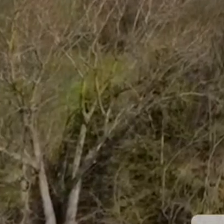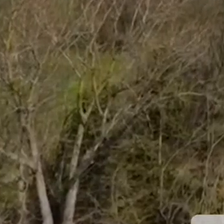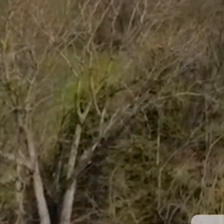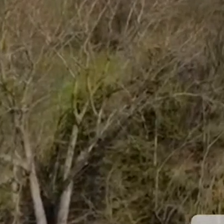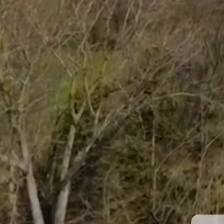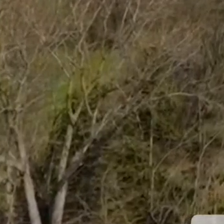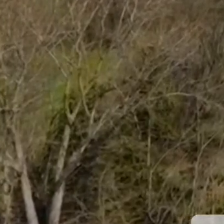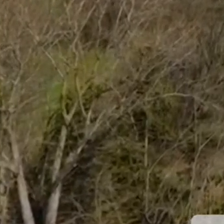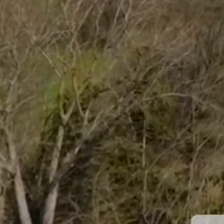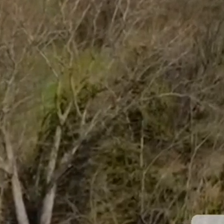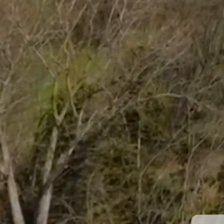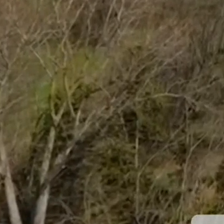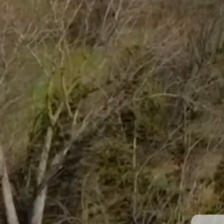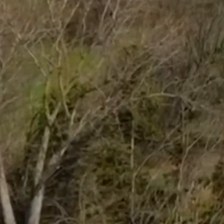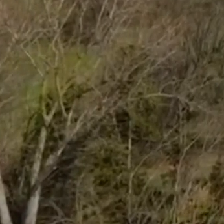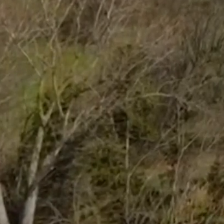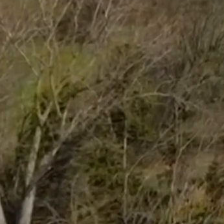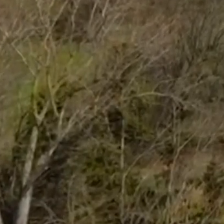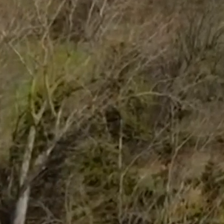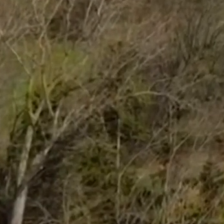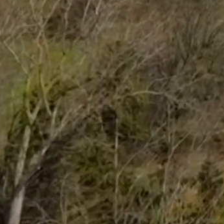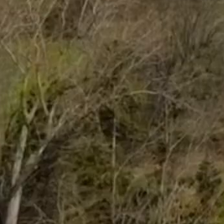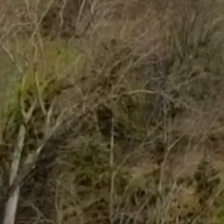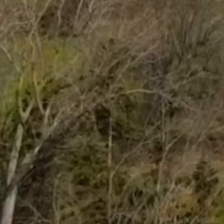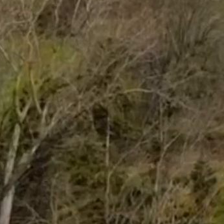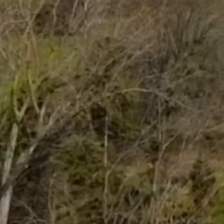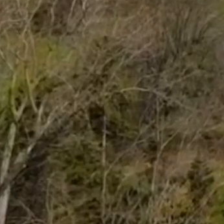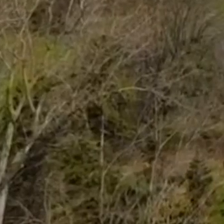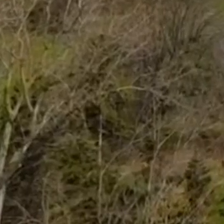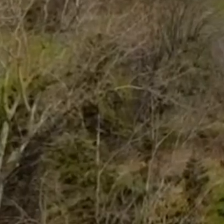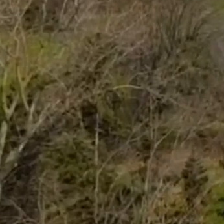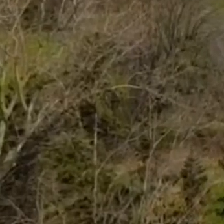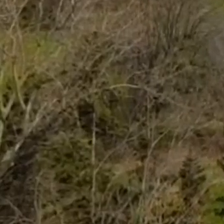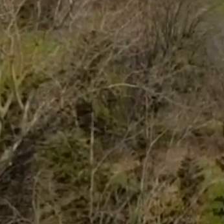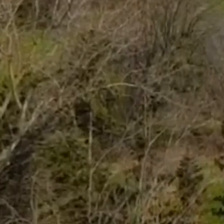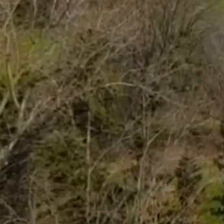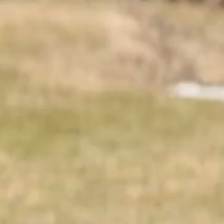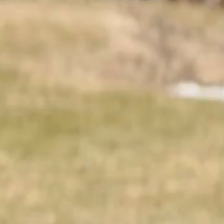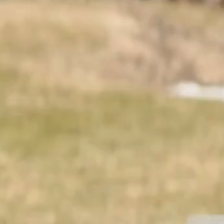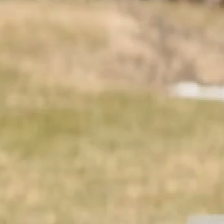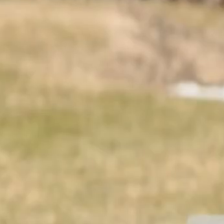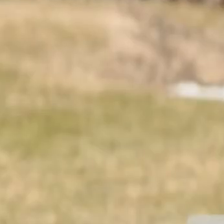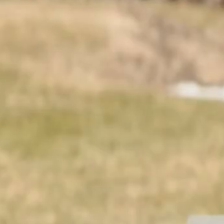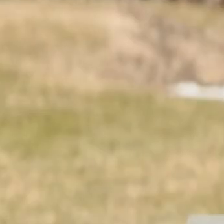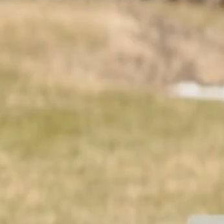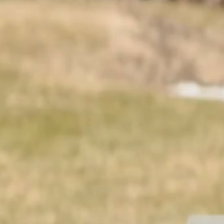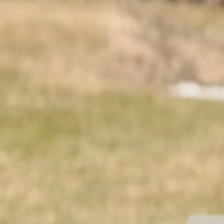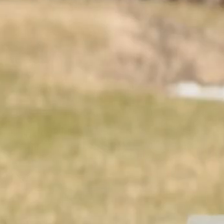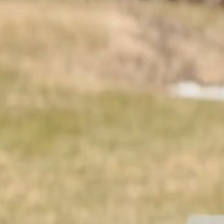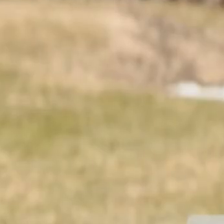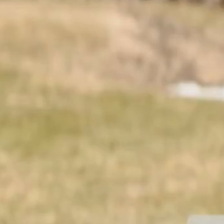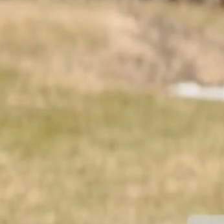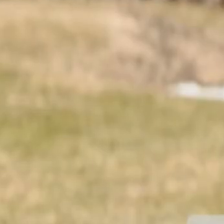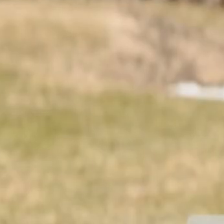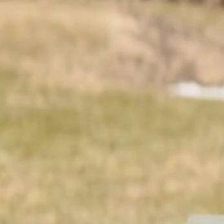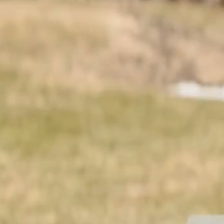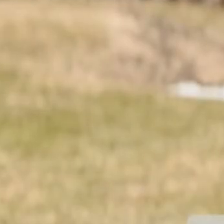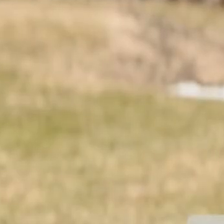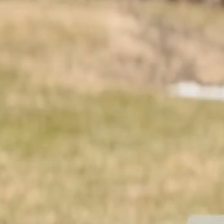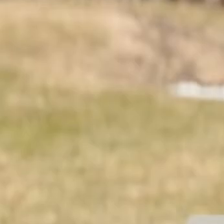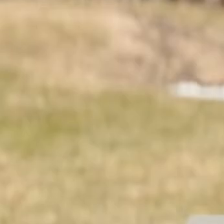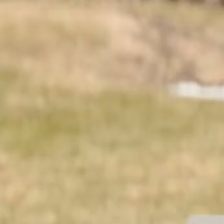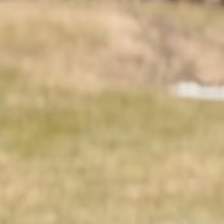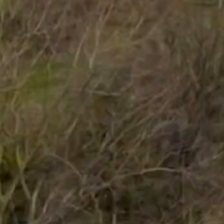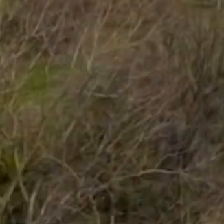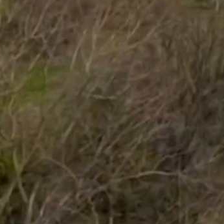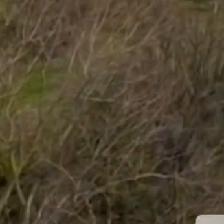restroom facility, and an event space. But I will tell you, our focus will be on passive recreation, environmental education, and just amenities